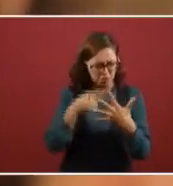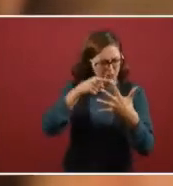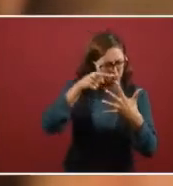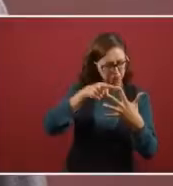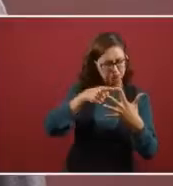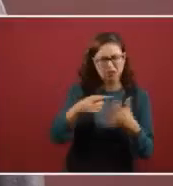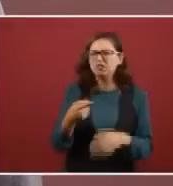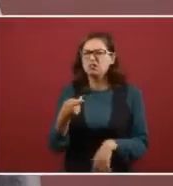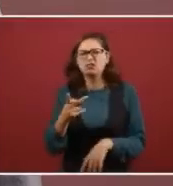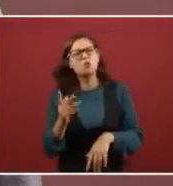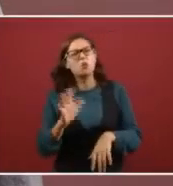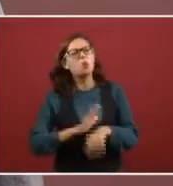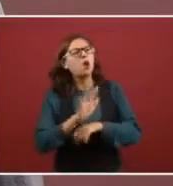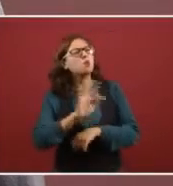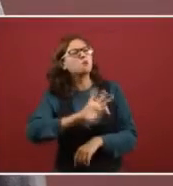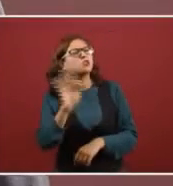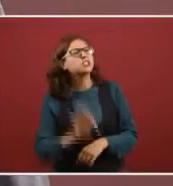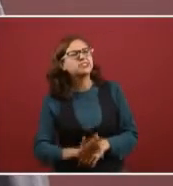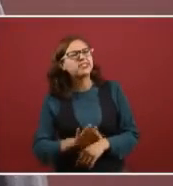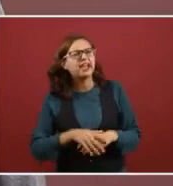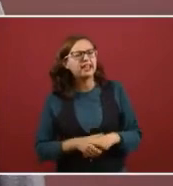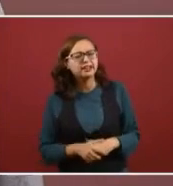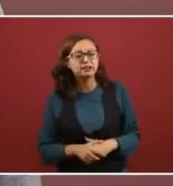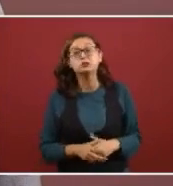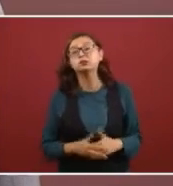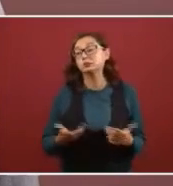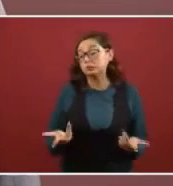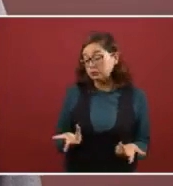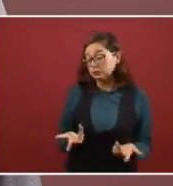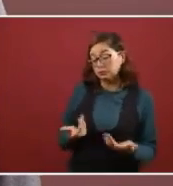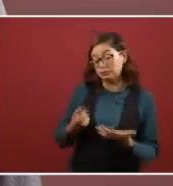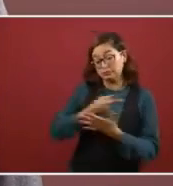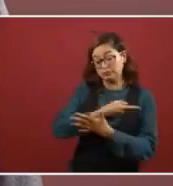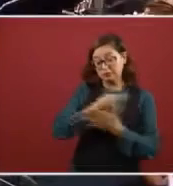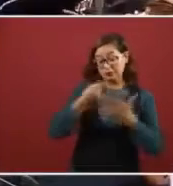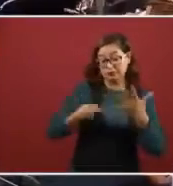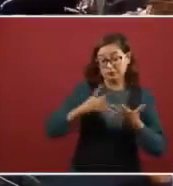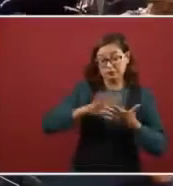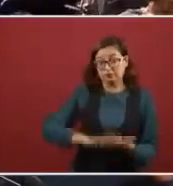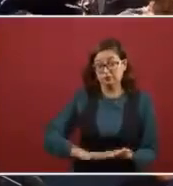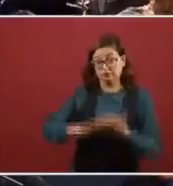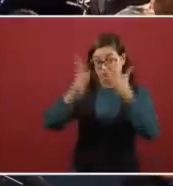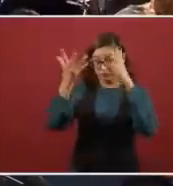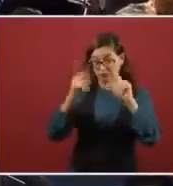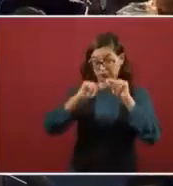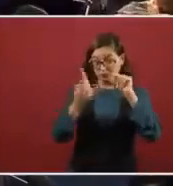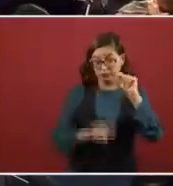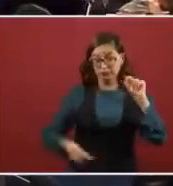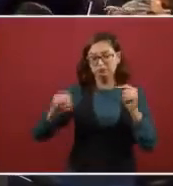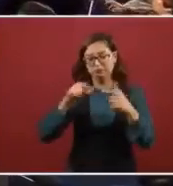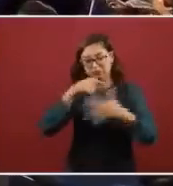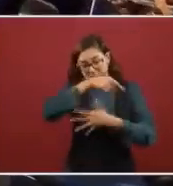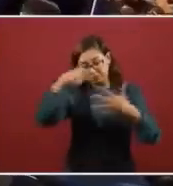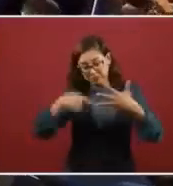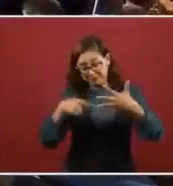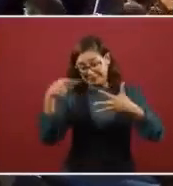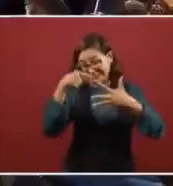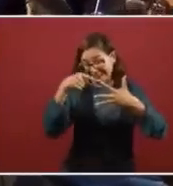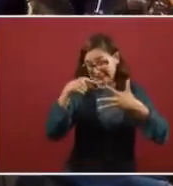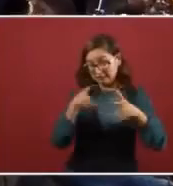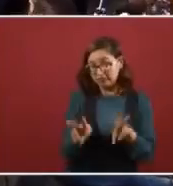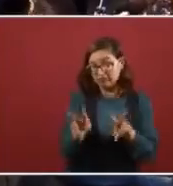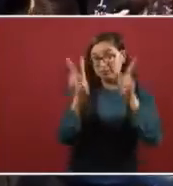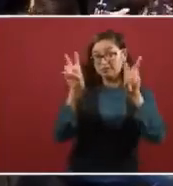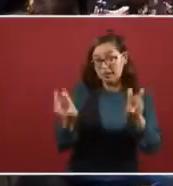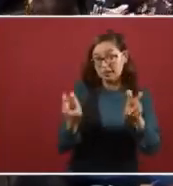porque, Yes, it's influence, la violencia but en México, violence in Mexico, sobre todo lo que tiene que ver con homicidios, especially what has